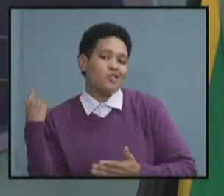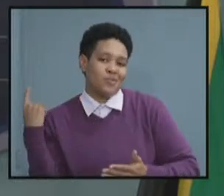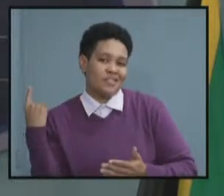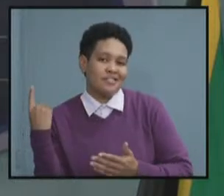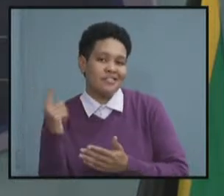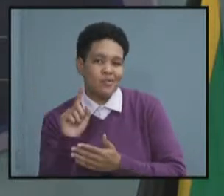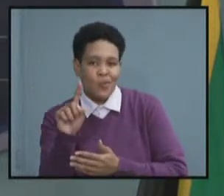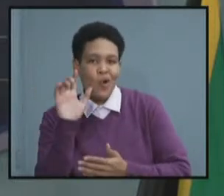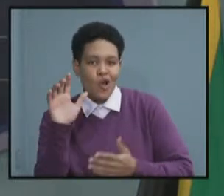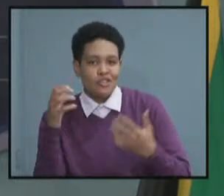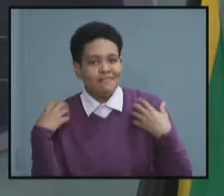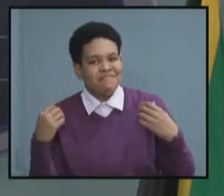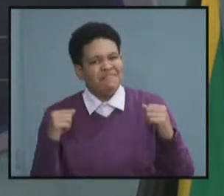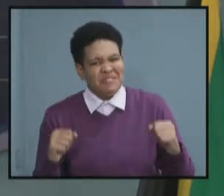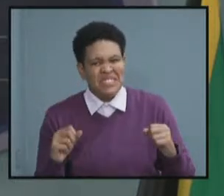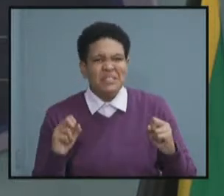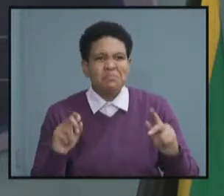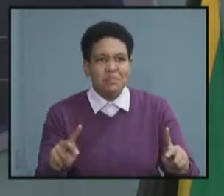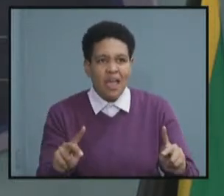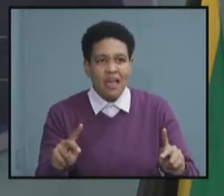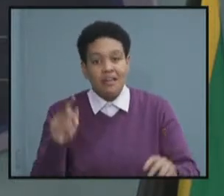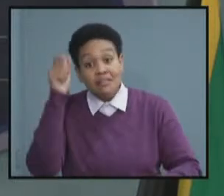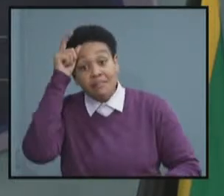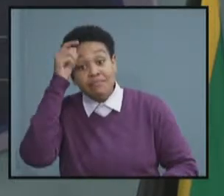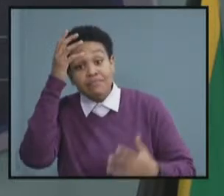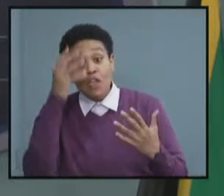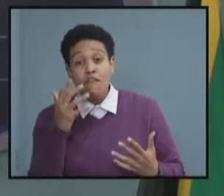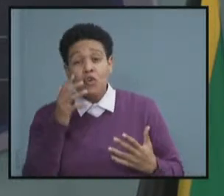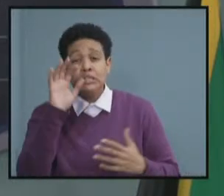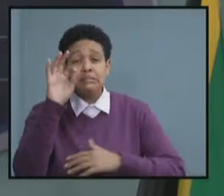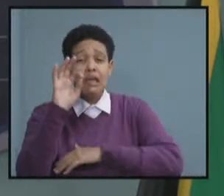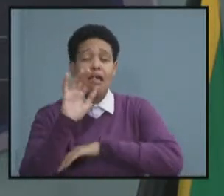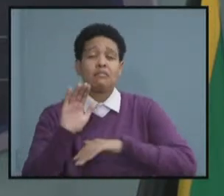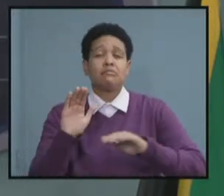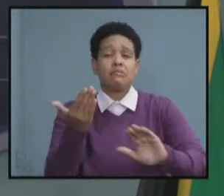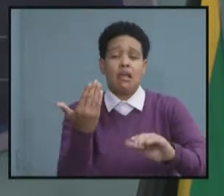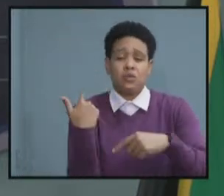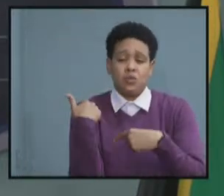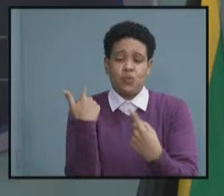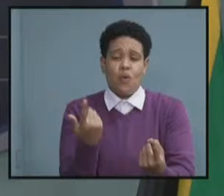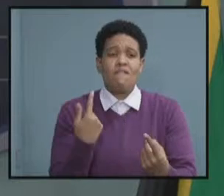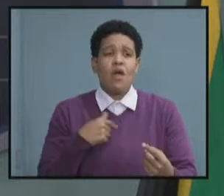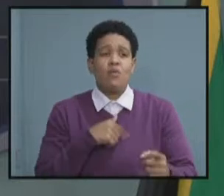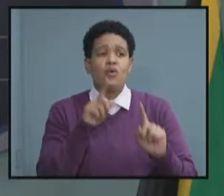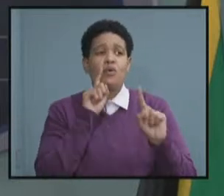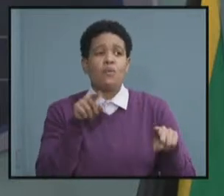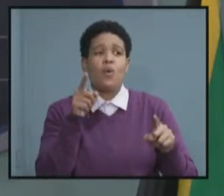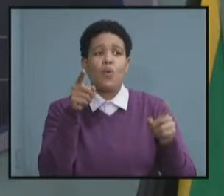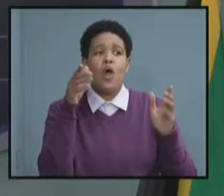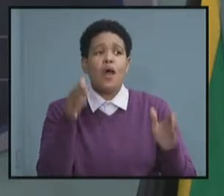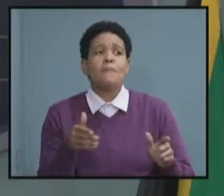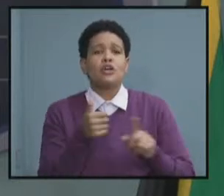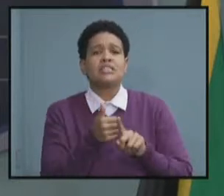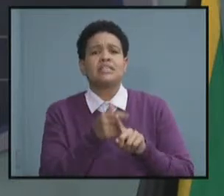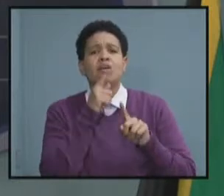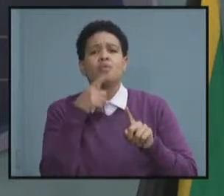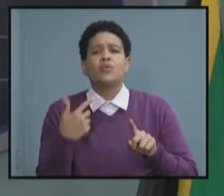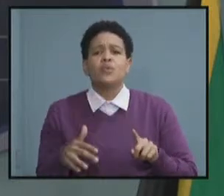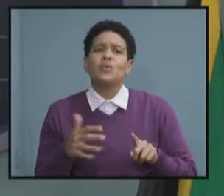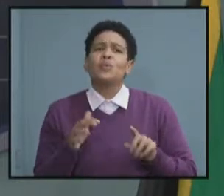Unfortunately, we have had 9 deaths to date, and we now report 1 person critically